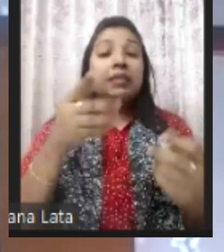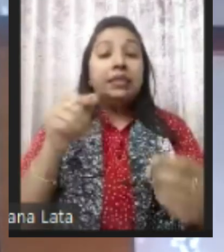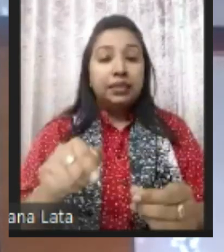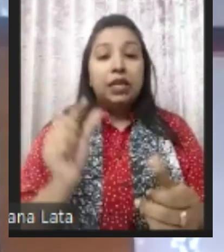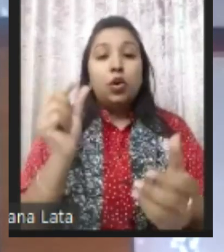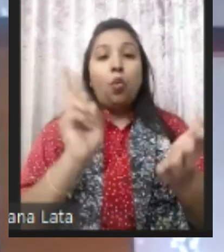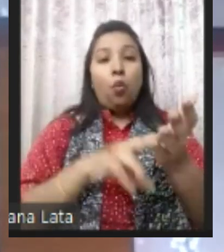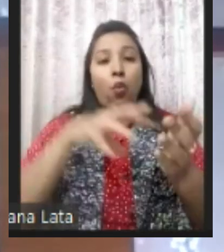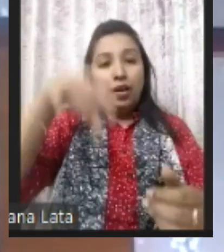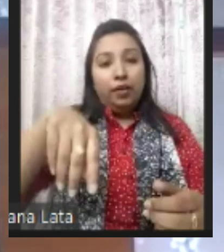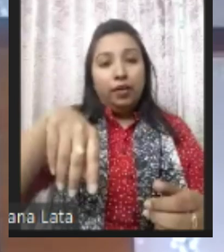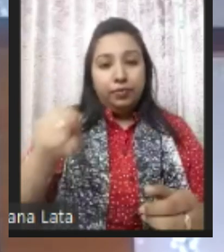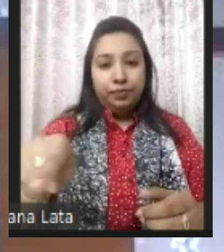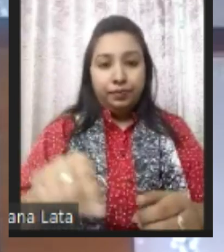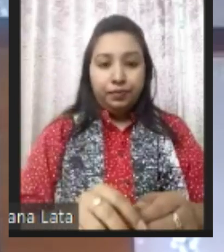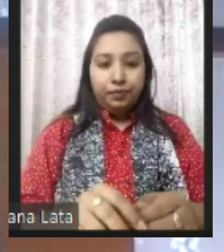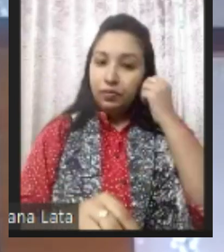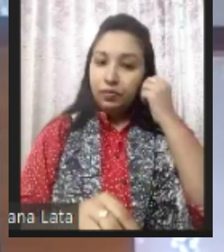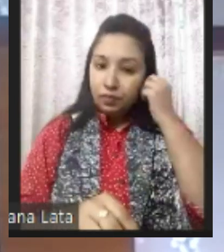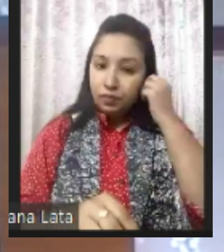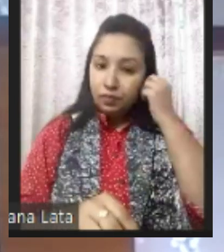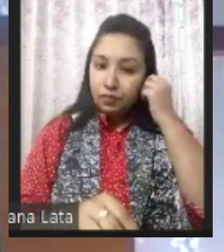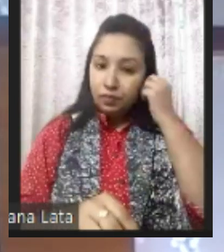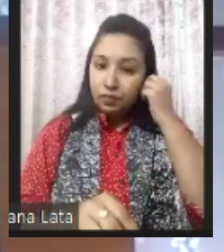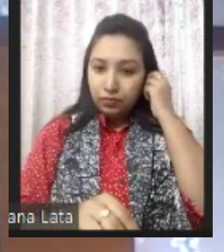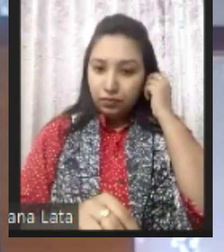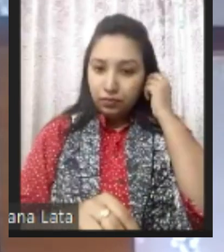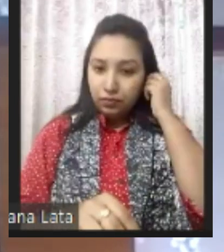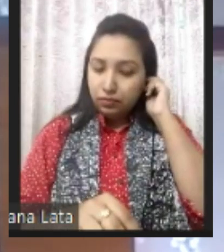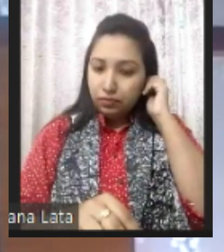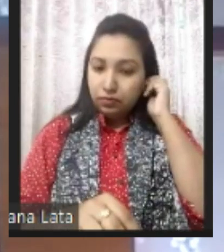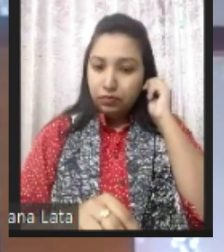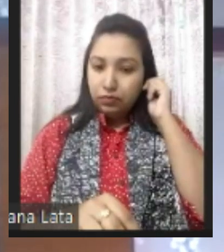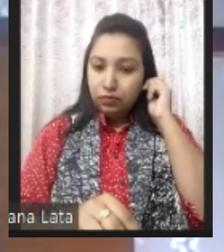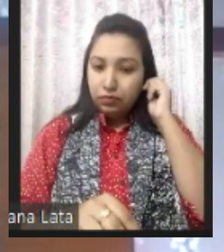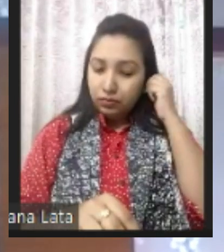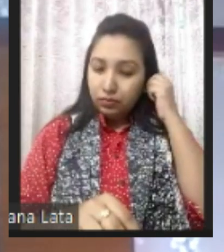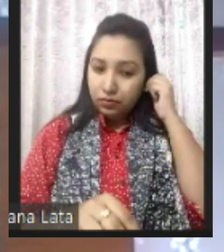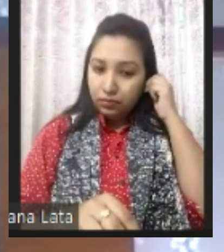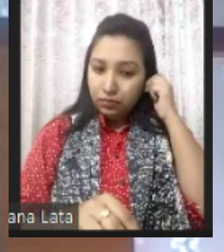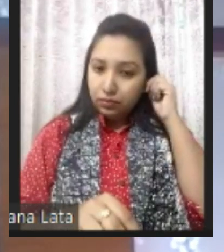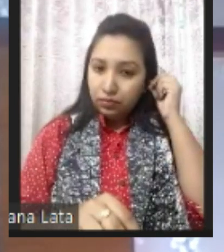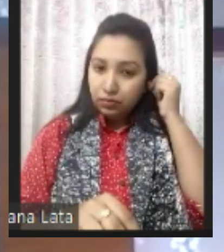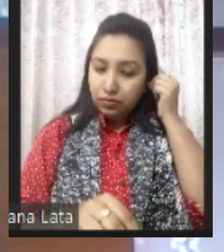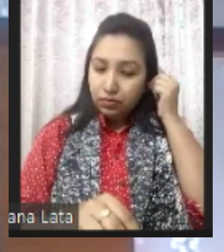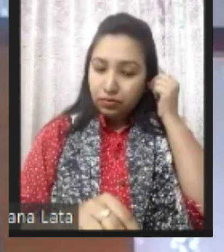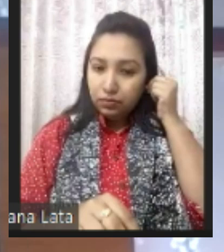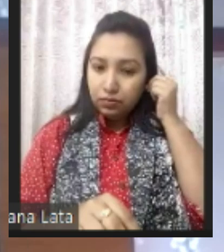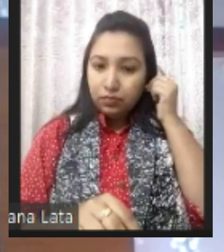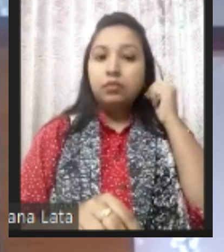we can have a mapping of our own work and also reflect how